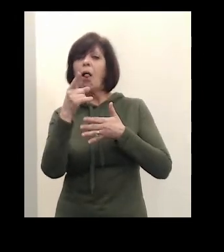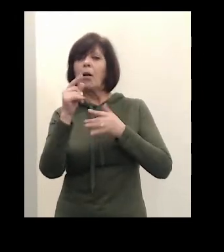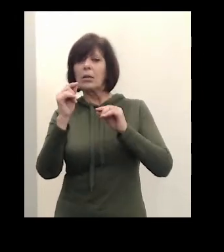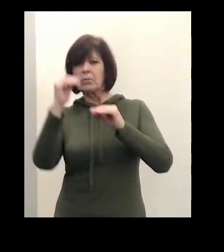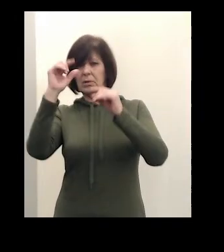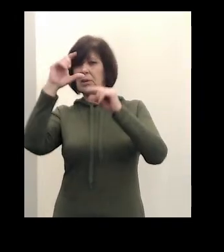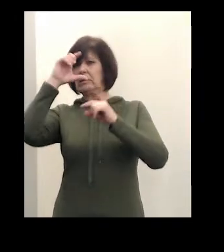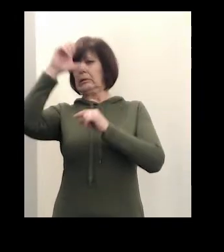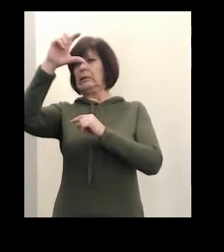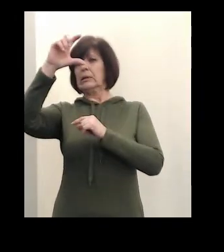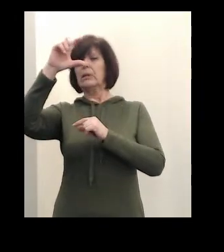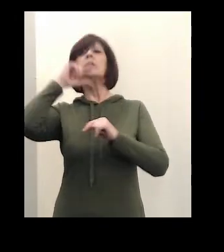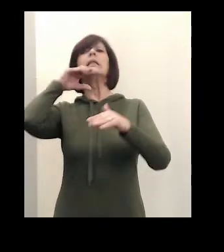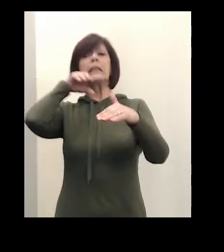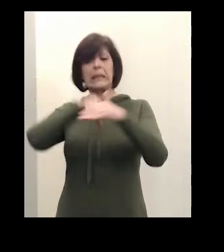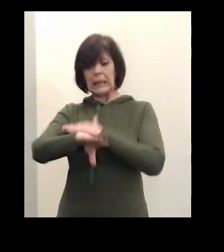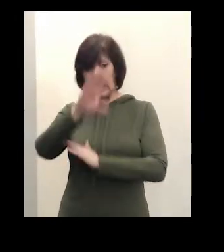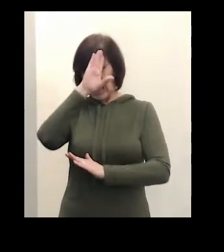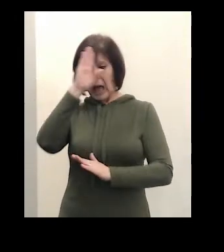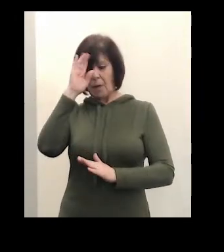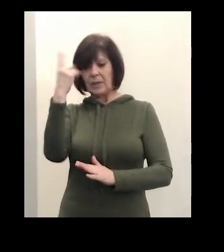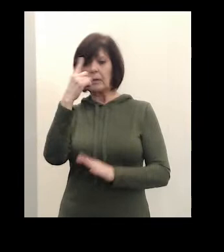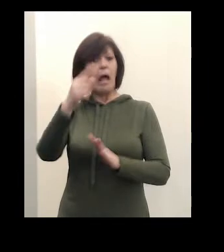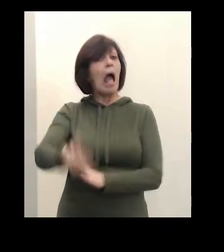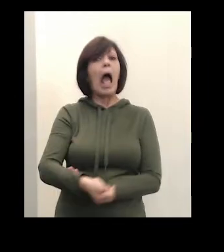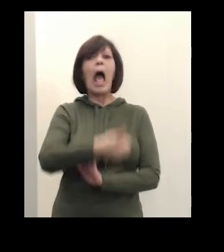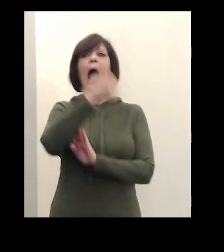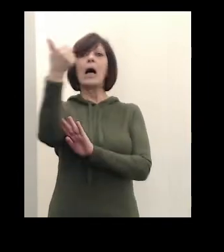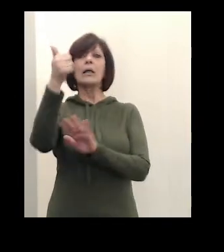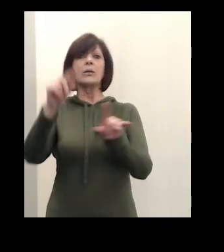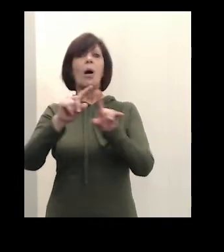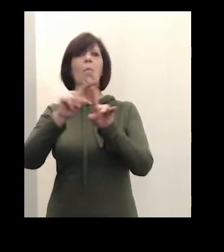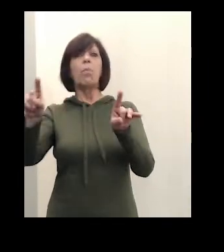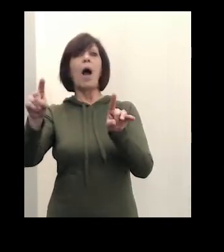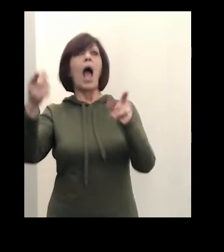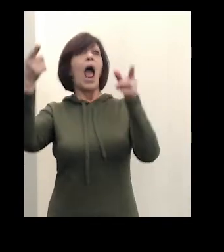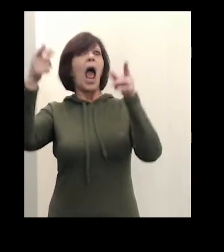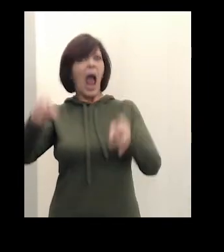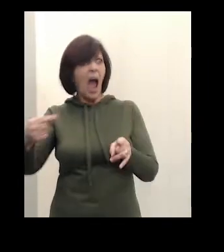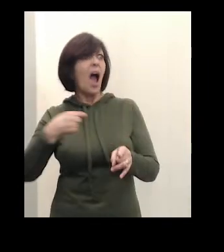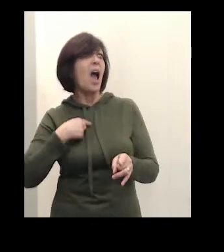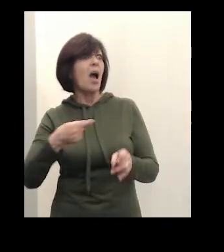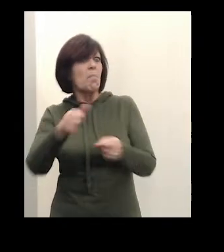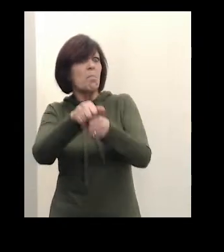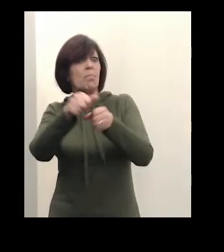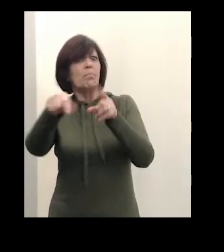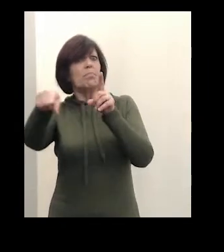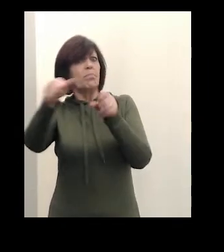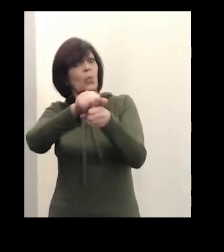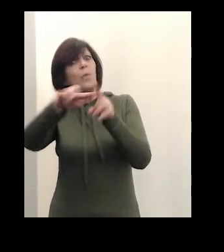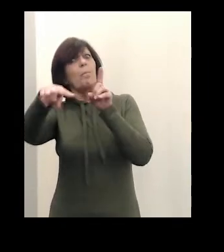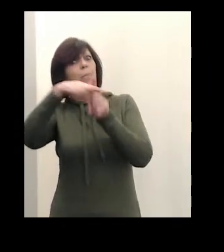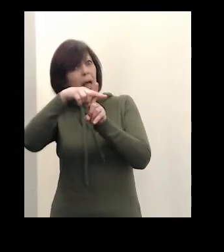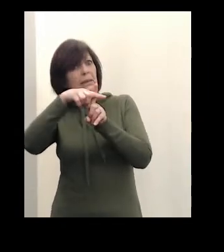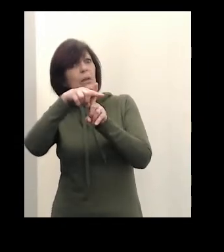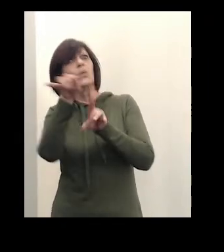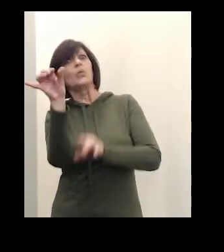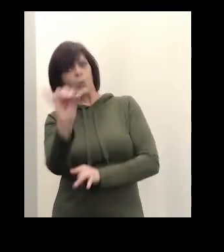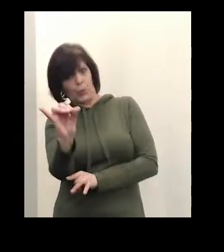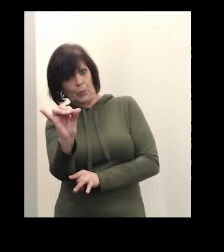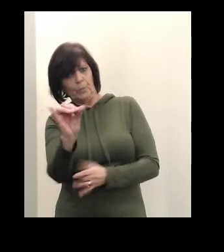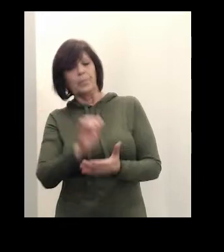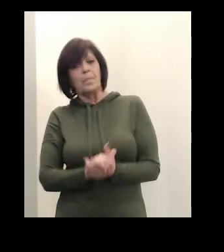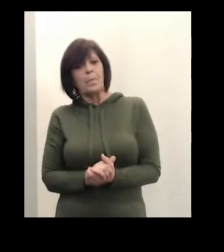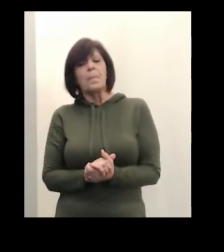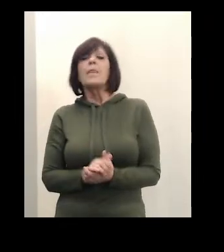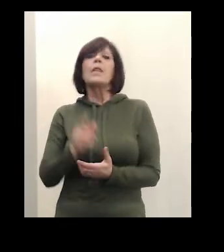admitted to the hospital for something else other than COVID, but they found out they were COVID positive when they were in the hospital. So for